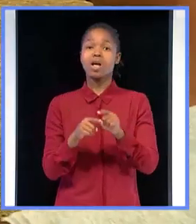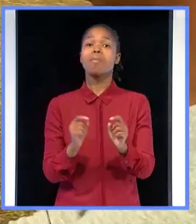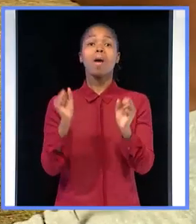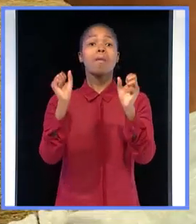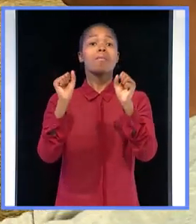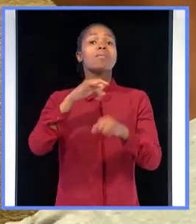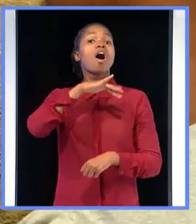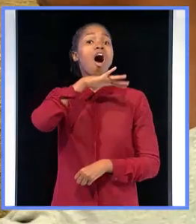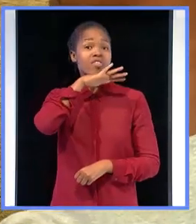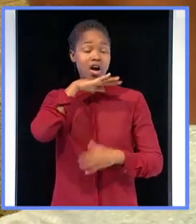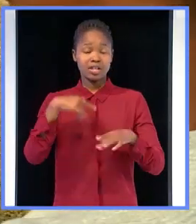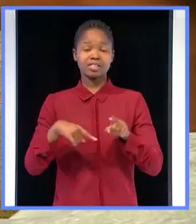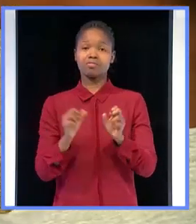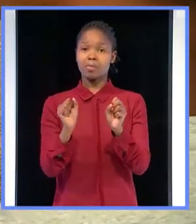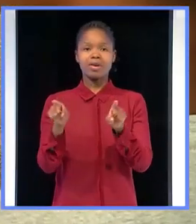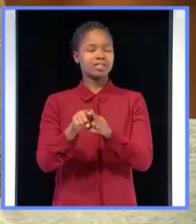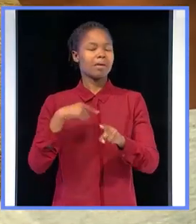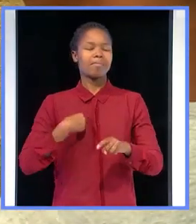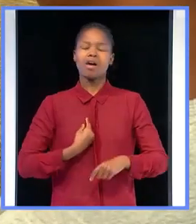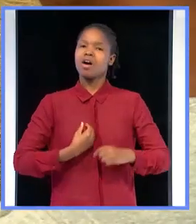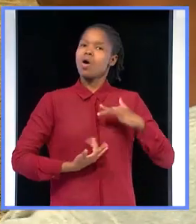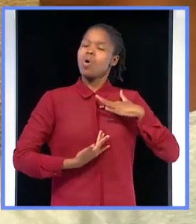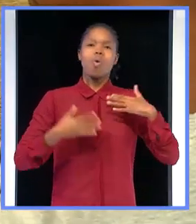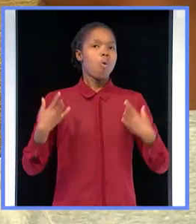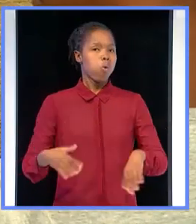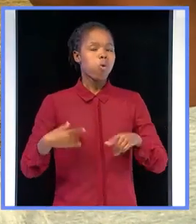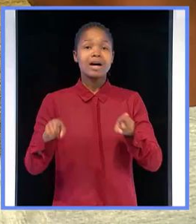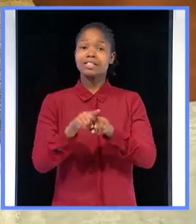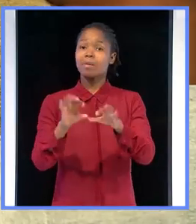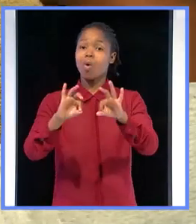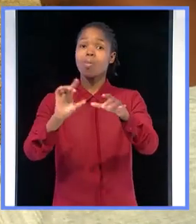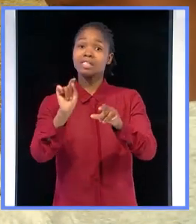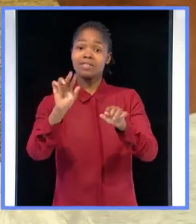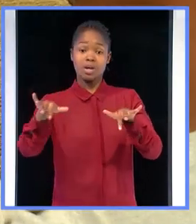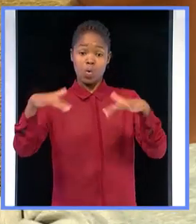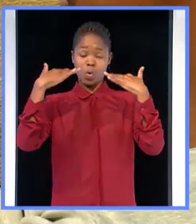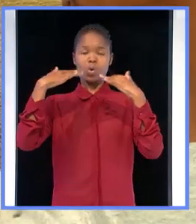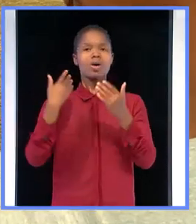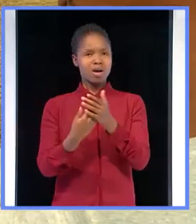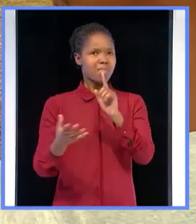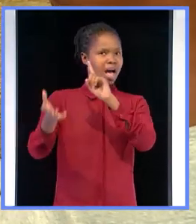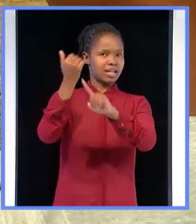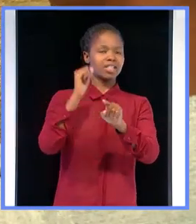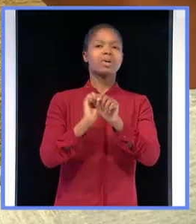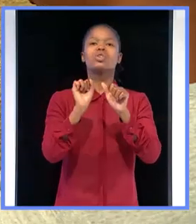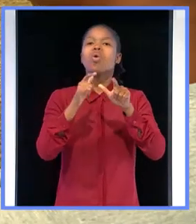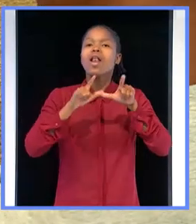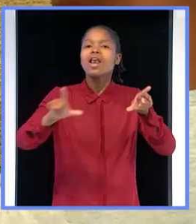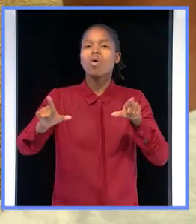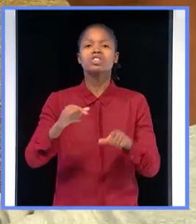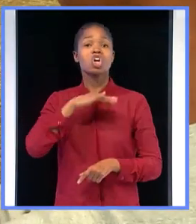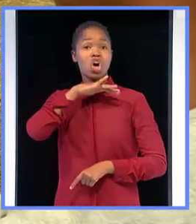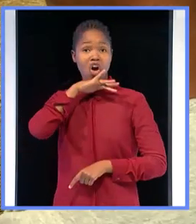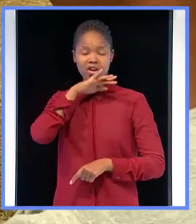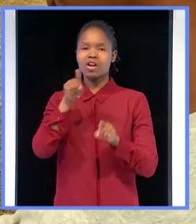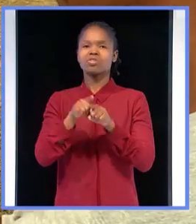because you've already inspired me, and I'm sure everyone at home watching you is already inspired. So you've achieved your goal. But in your home language, in Afrikaans, if